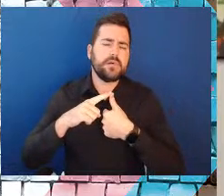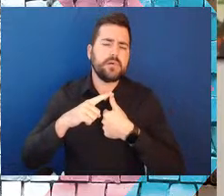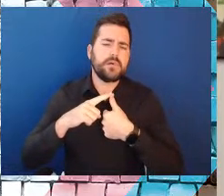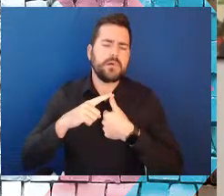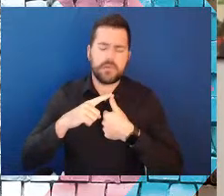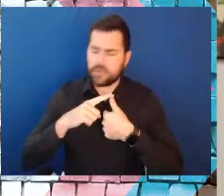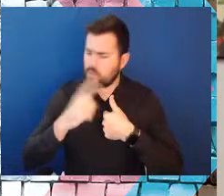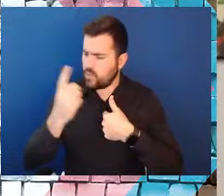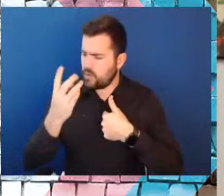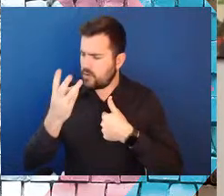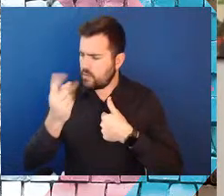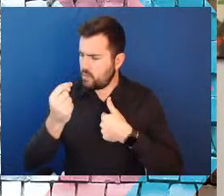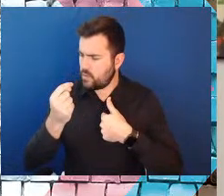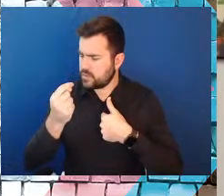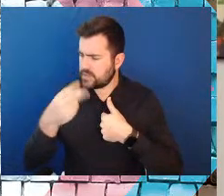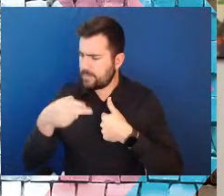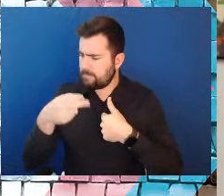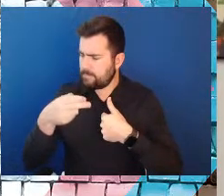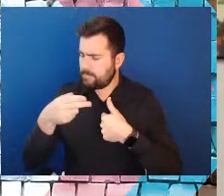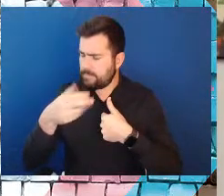what was there?